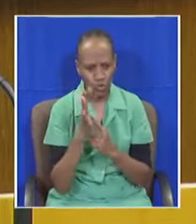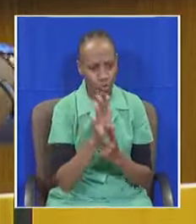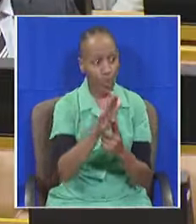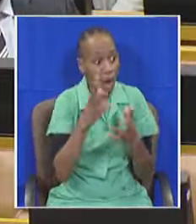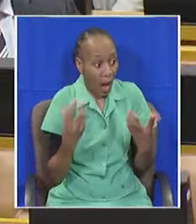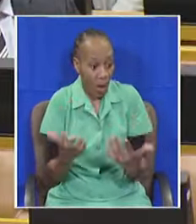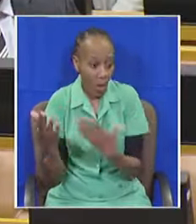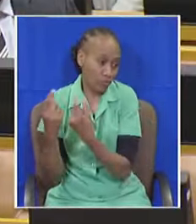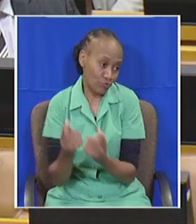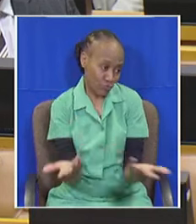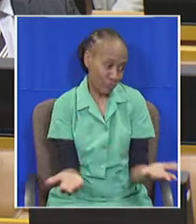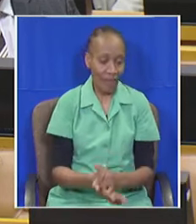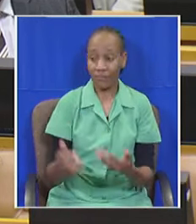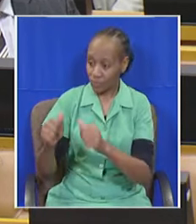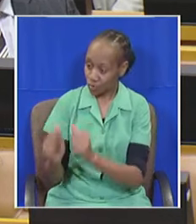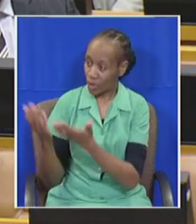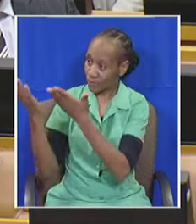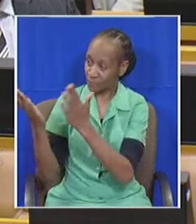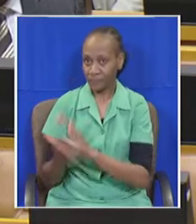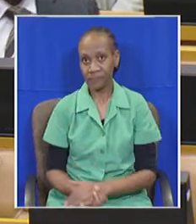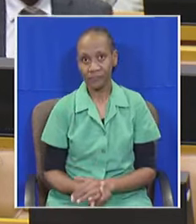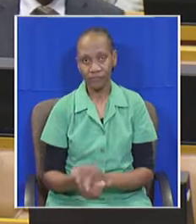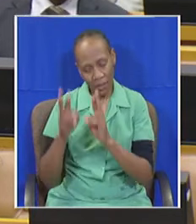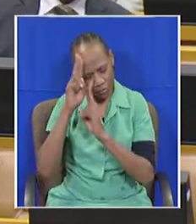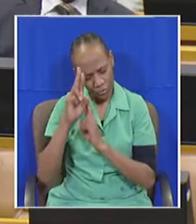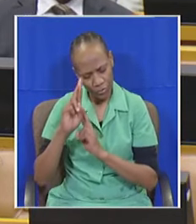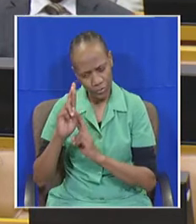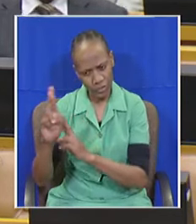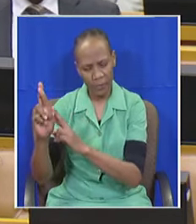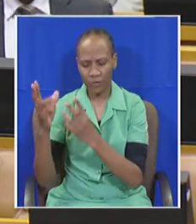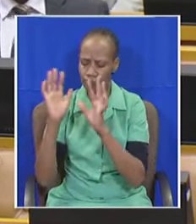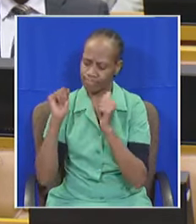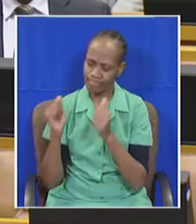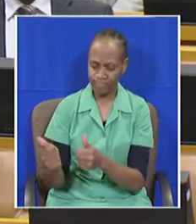done. Now, Chair, with all due respect— Order, honorable members.